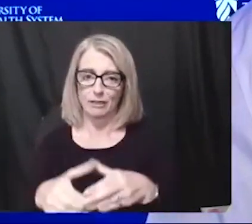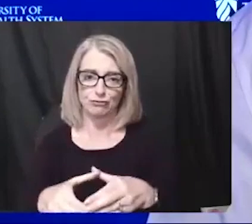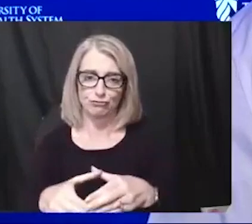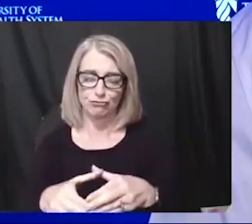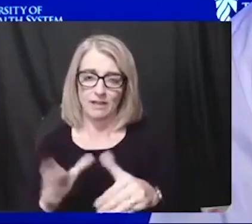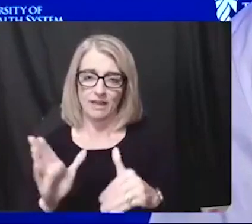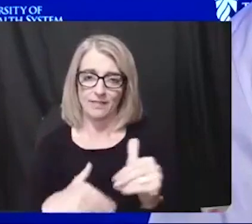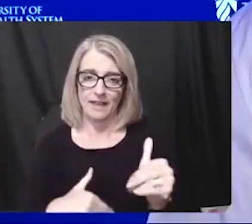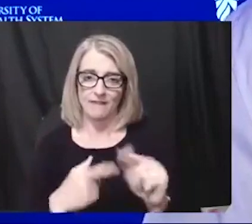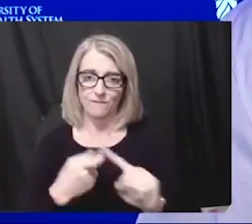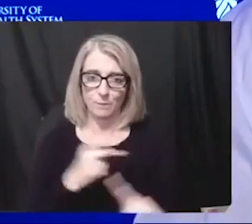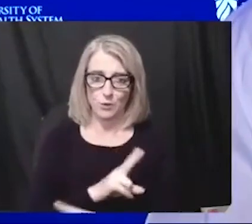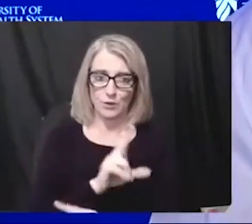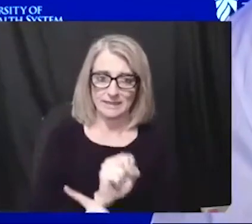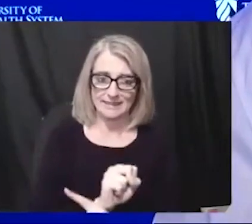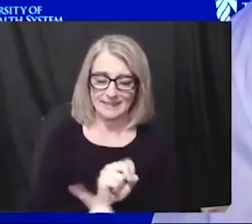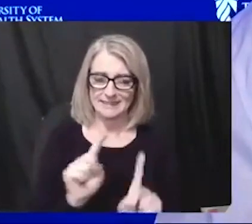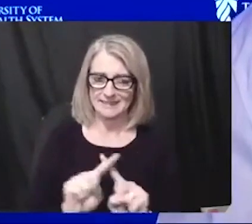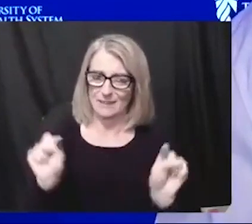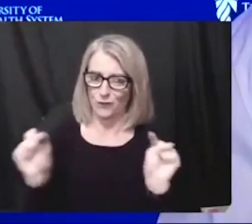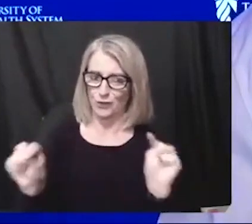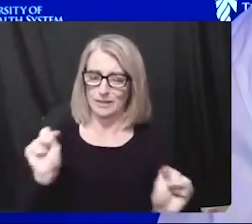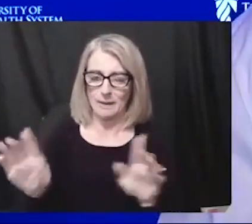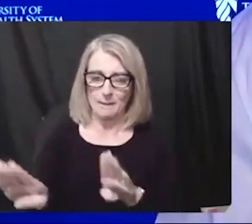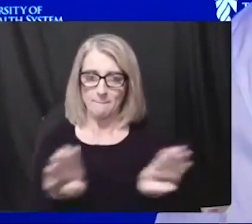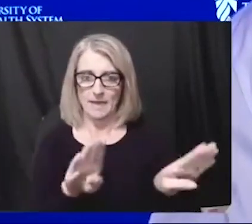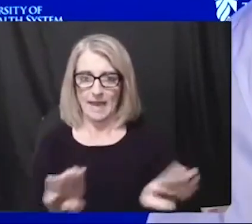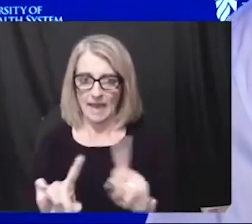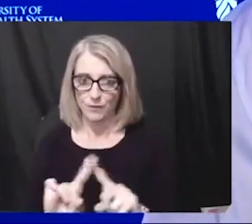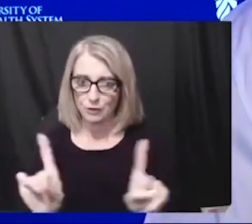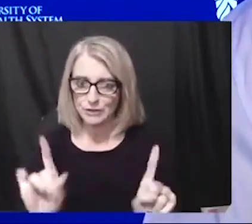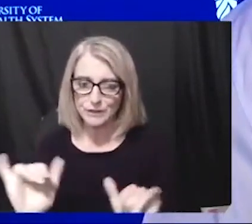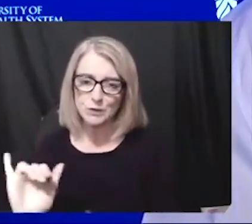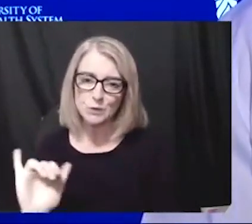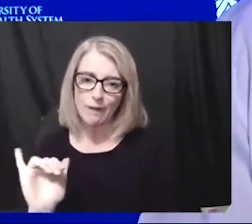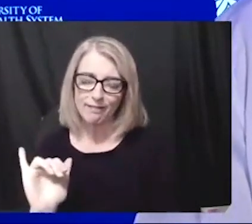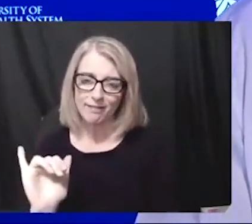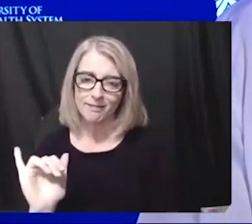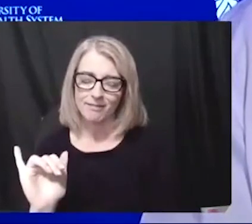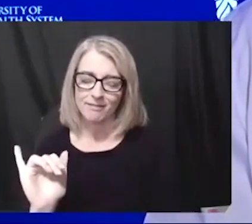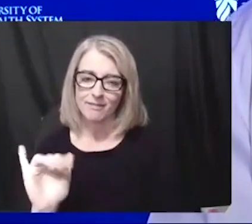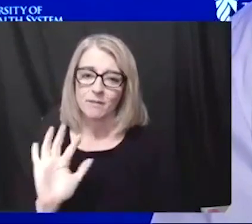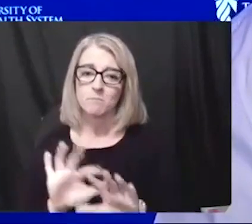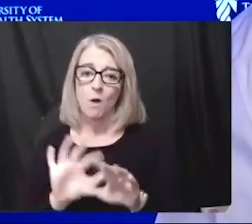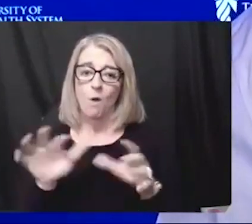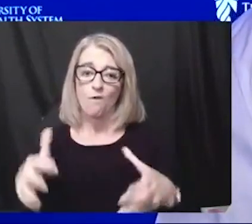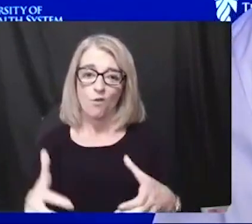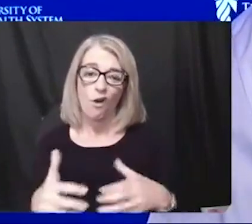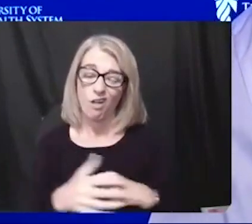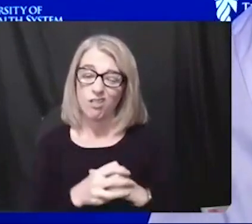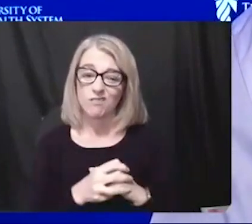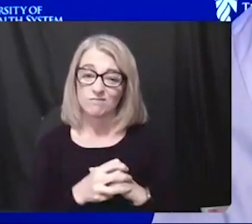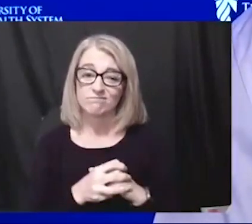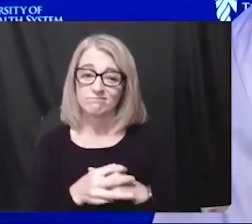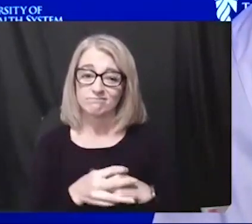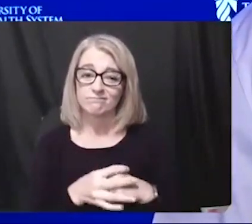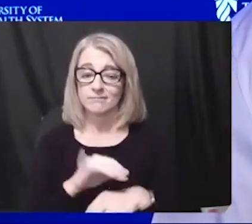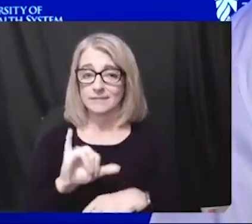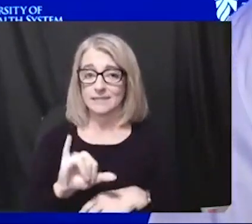other factors at play that we'll have to spend years and years trying to dissect. But just to say, Springfield's still relatively high. They're not back to where they were.